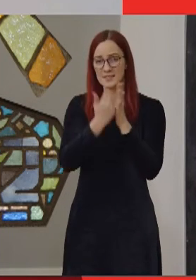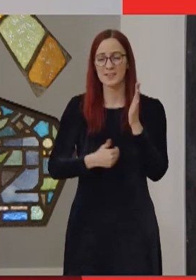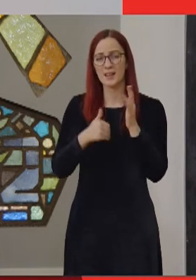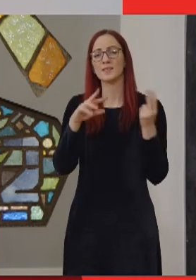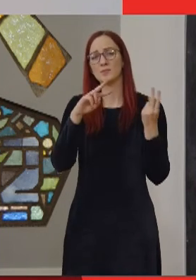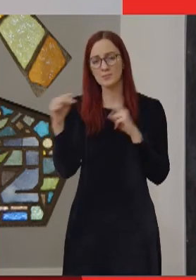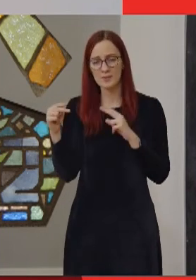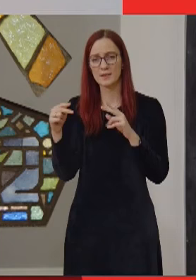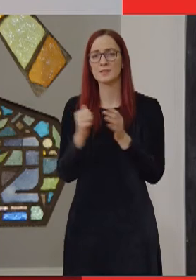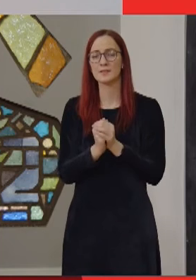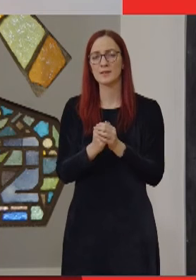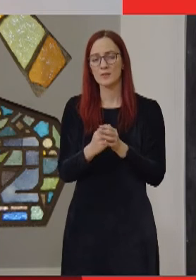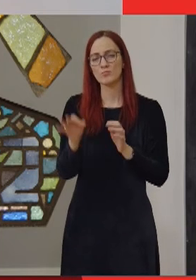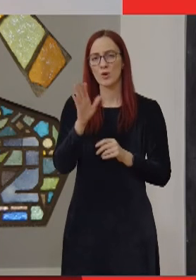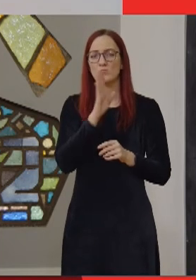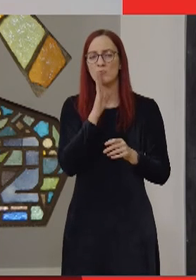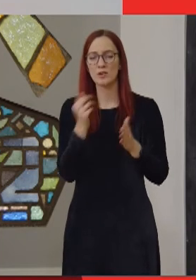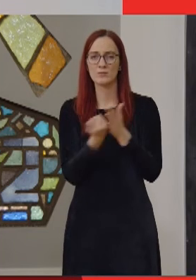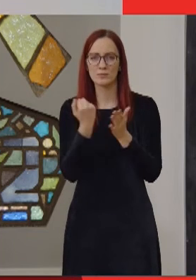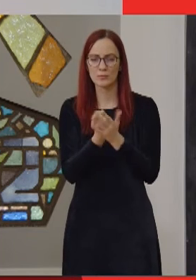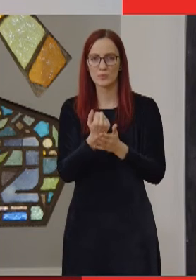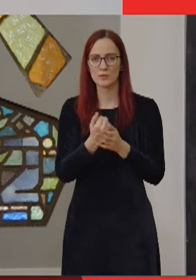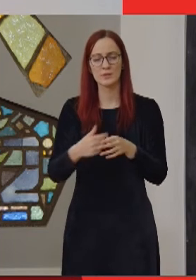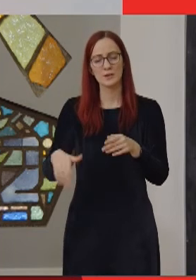that the laws on